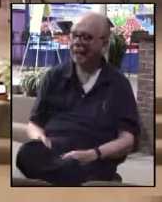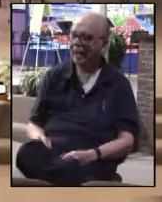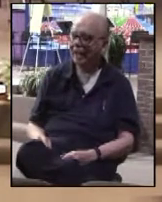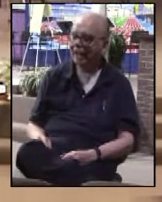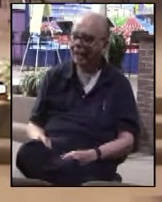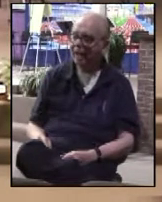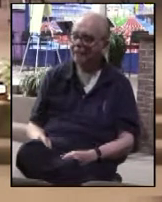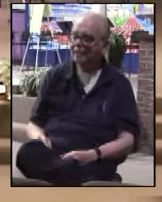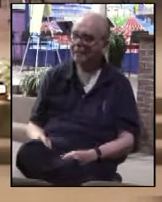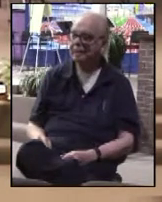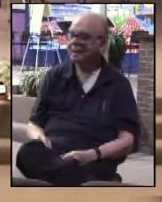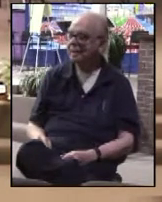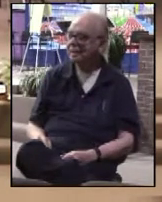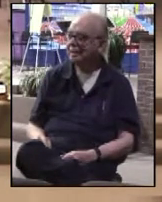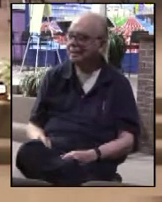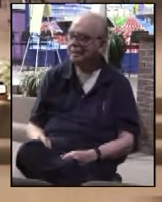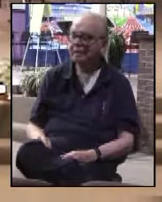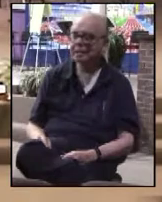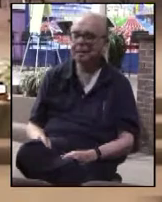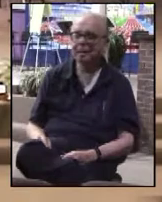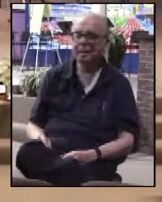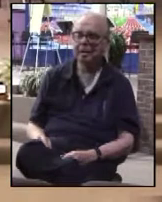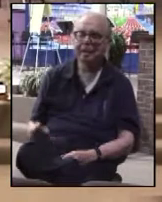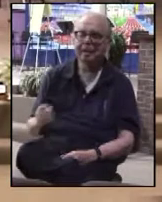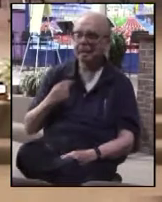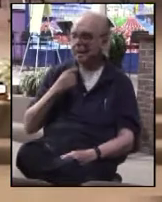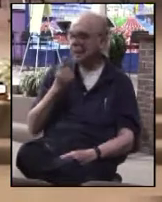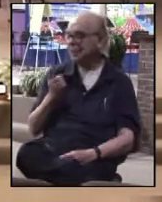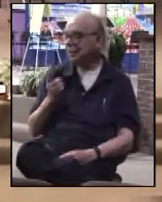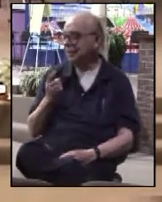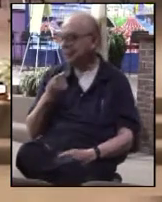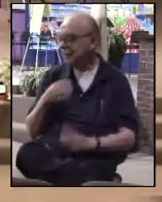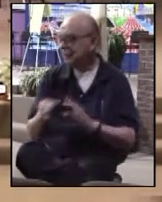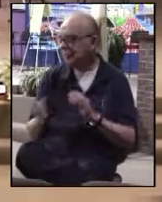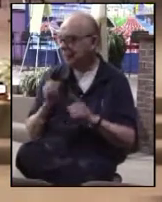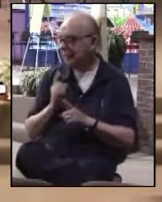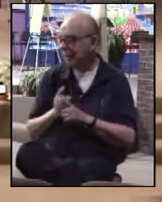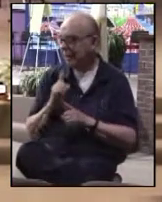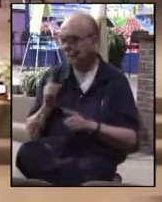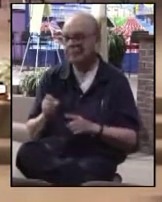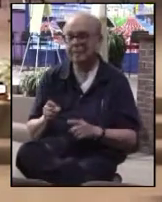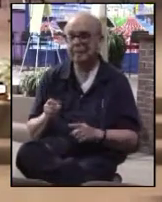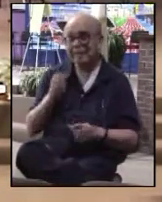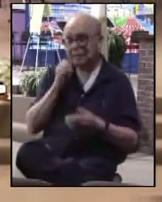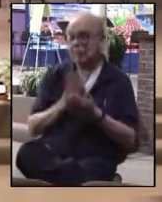y'all be quiet was I telling the story right yeah